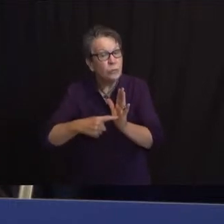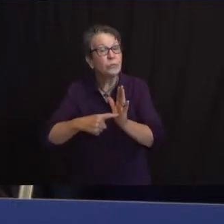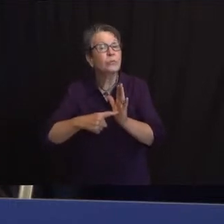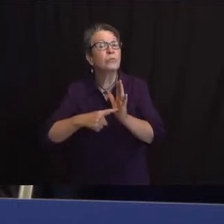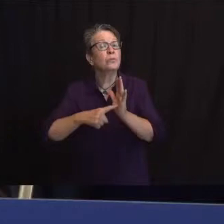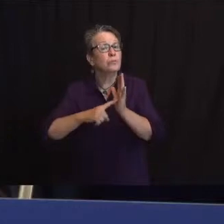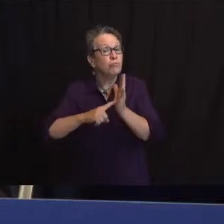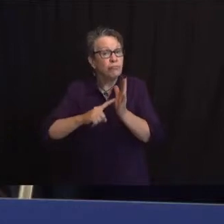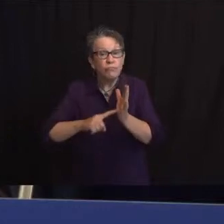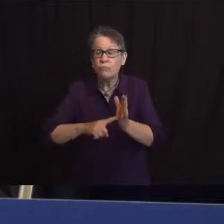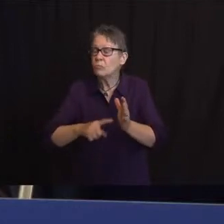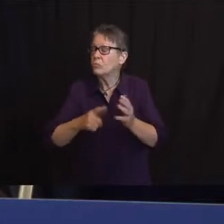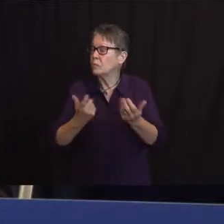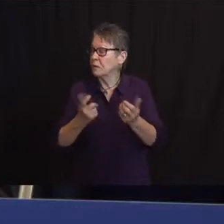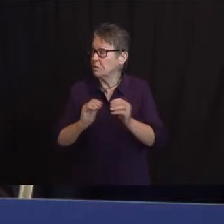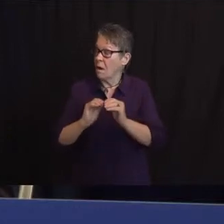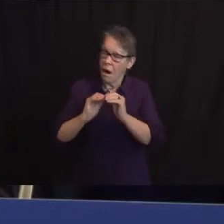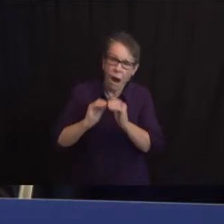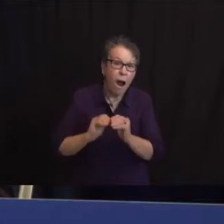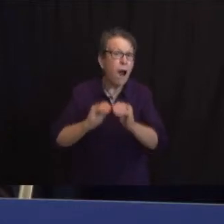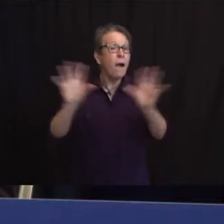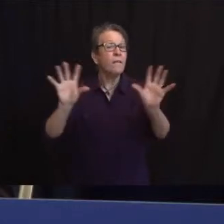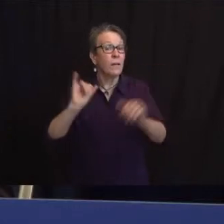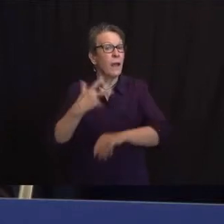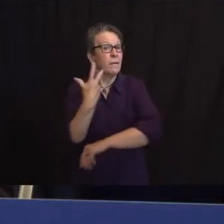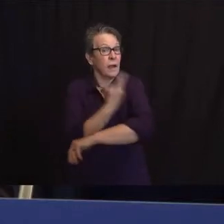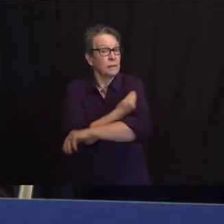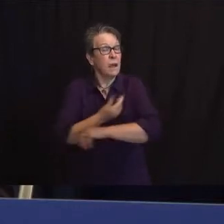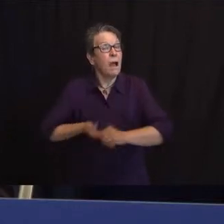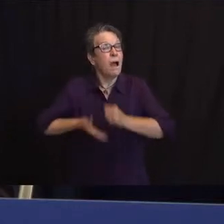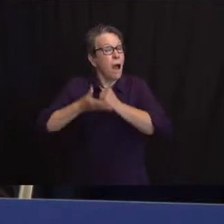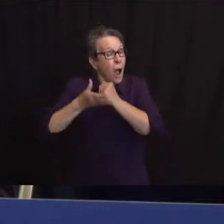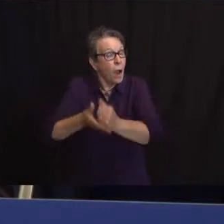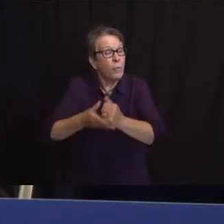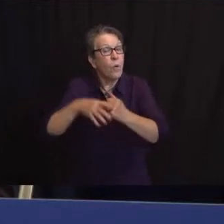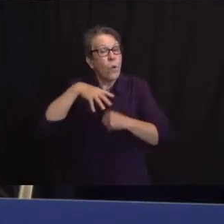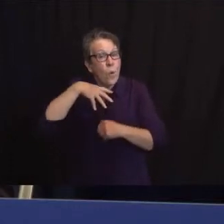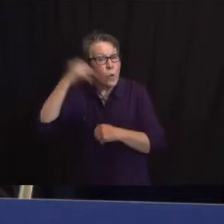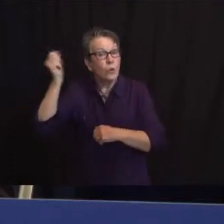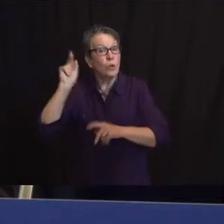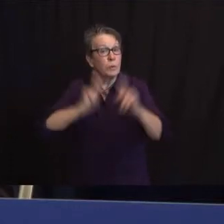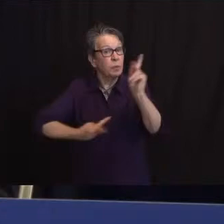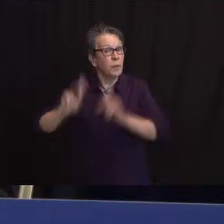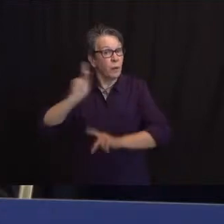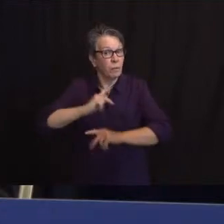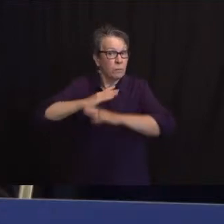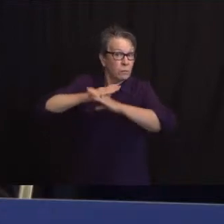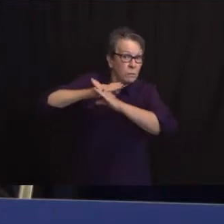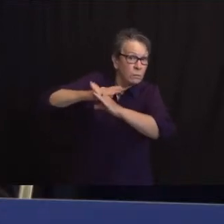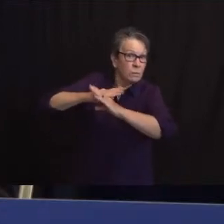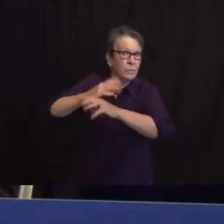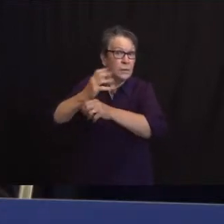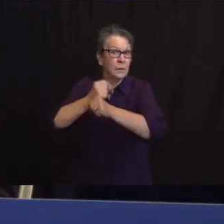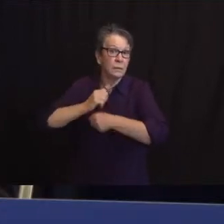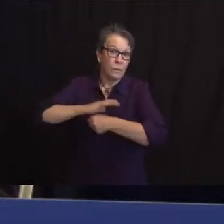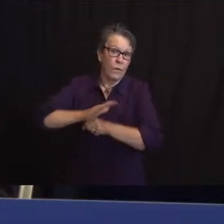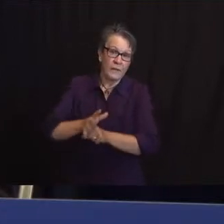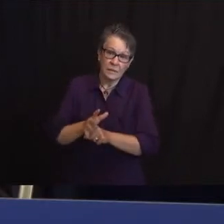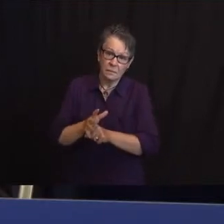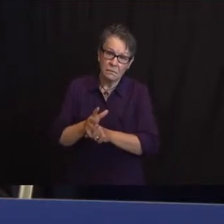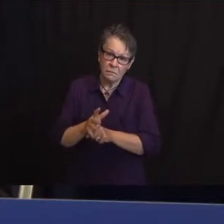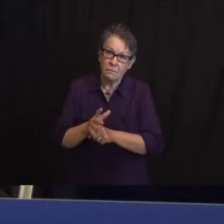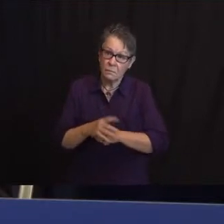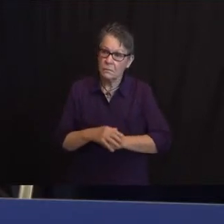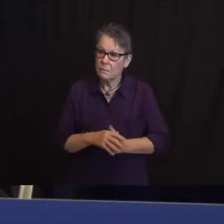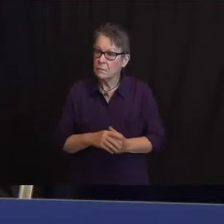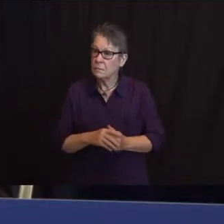helps protect this most highly vulnerable population. Increasing vaccination in our state is particularly